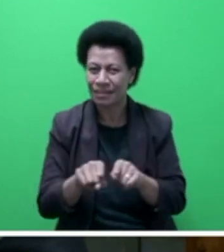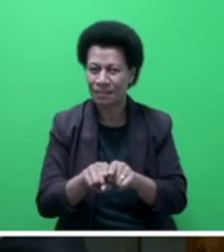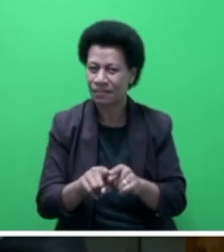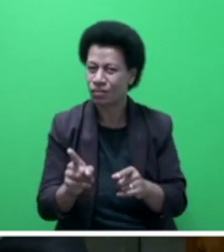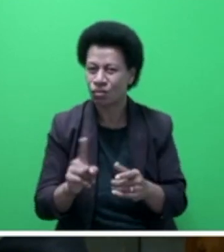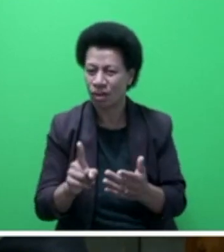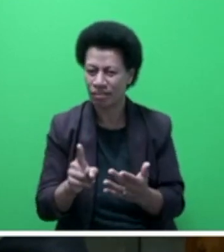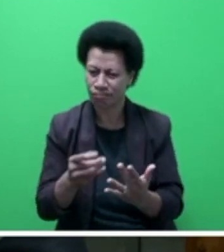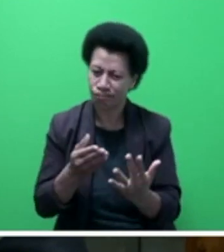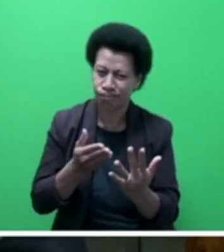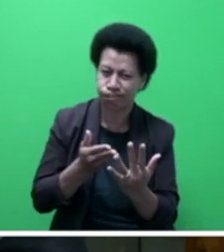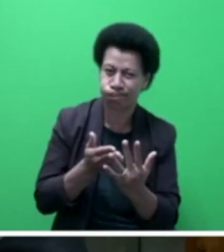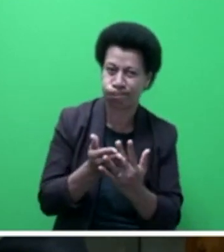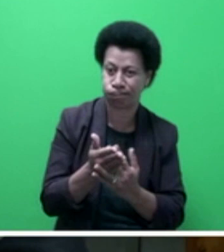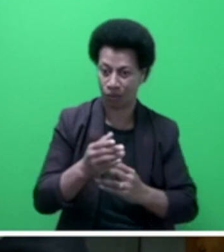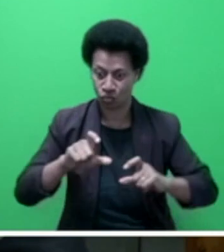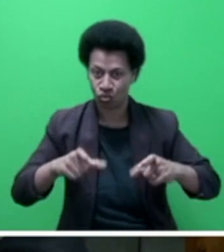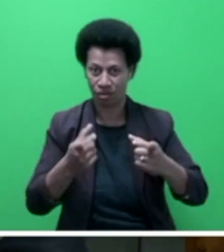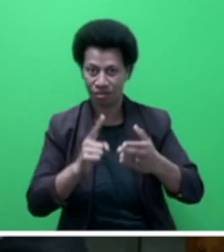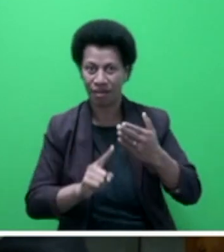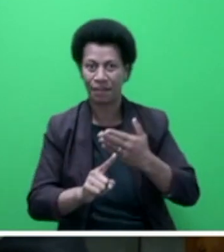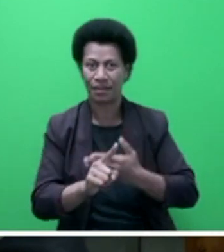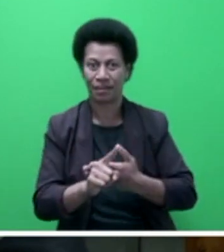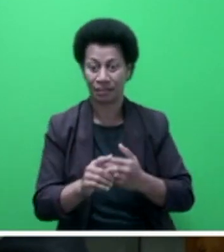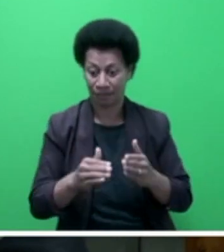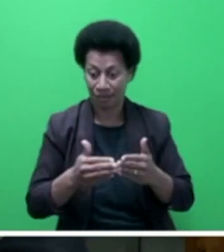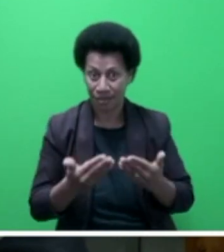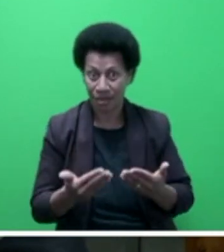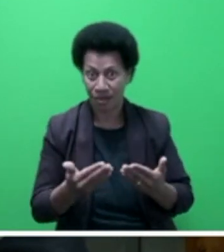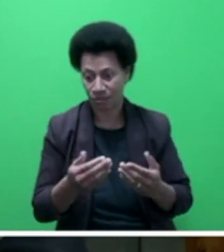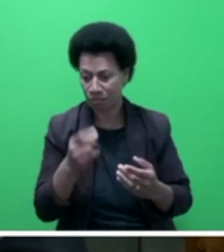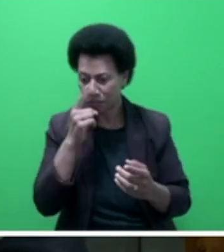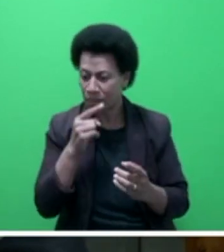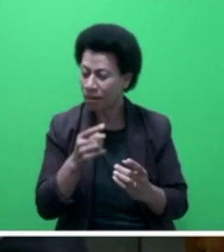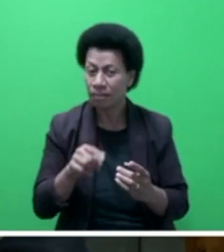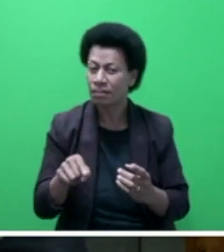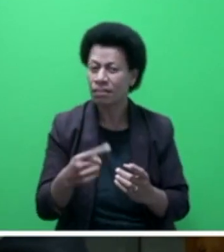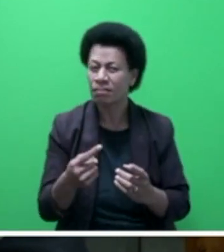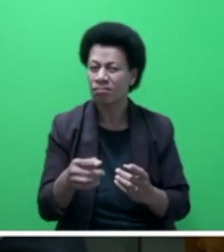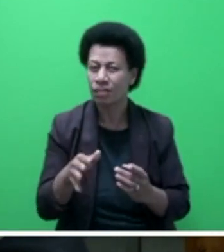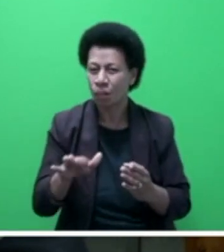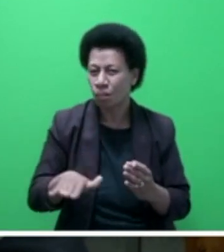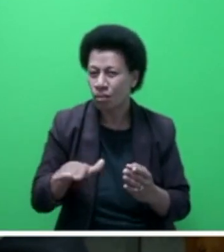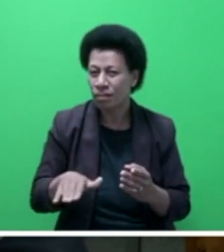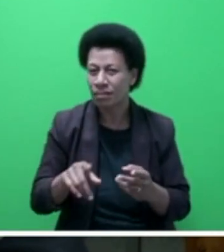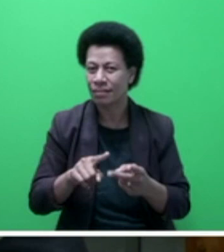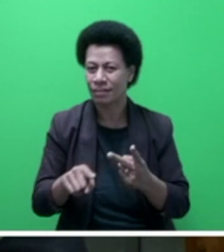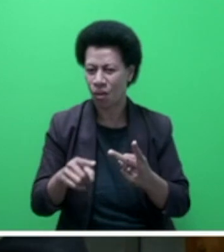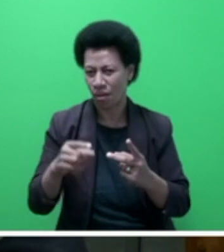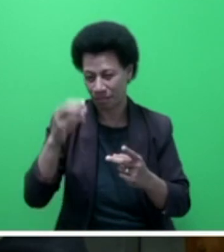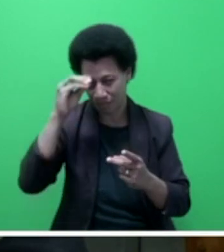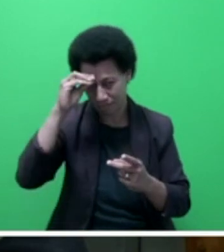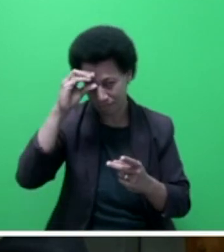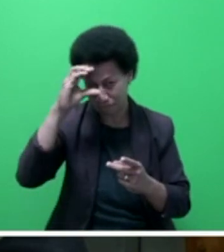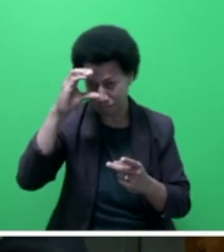of instability. There are two basic propositions. One, that people's vulnerability is influenced by their levels of capacities, such